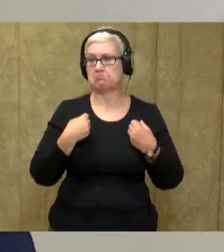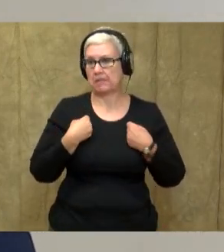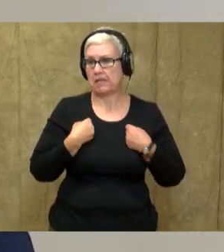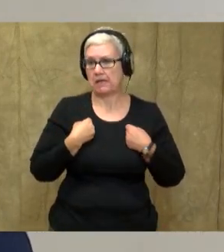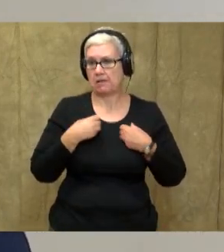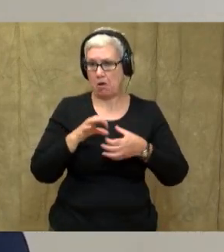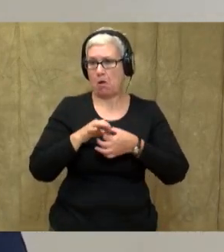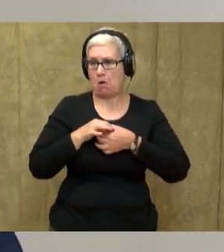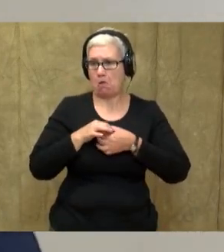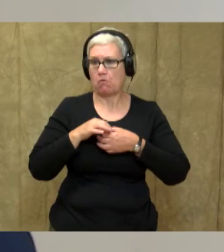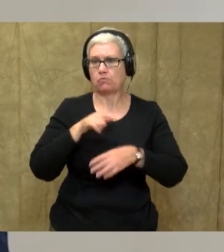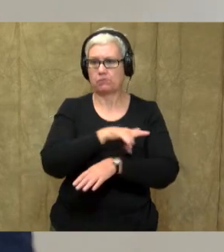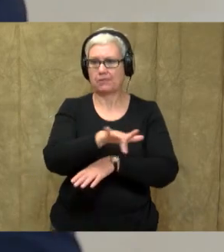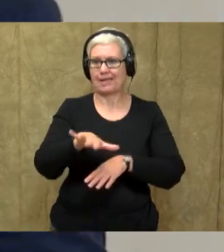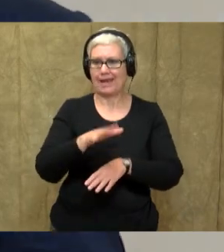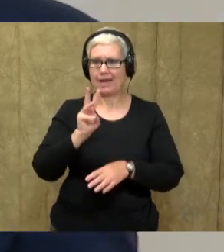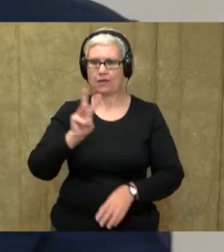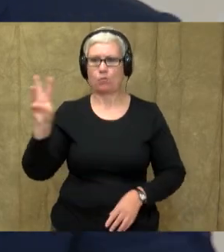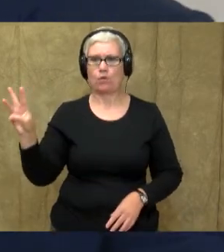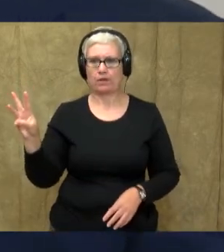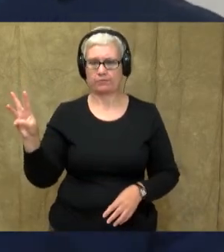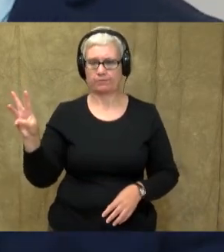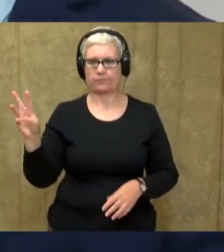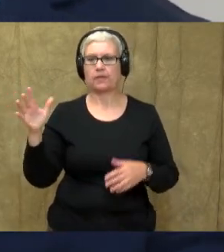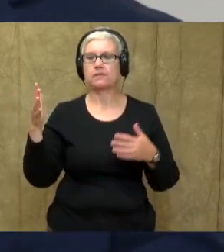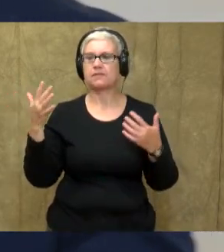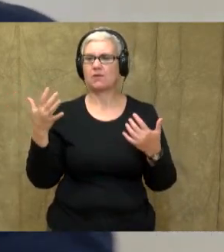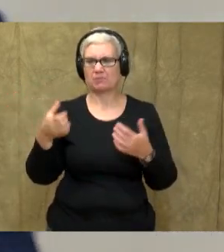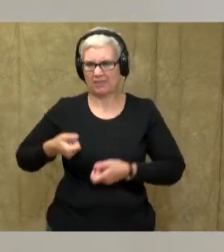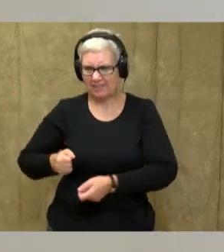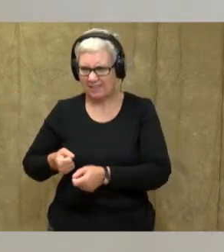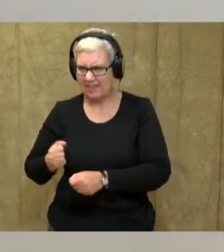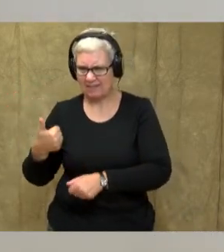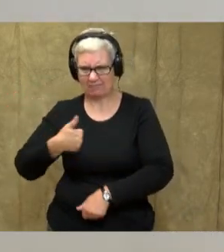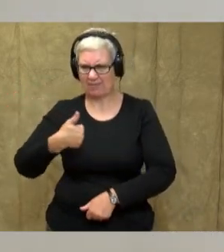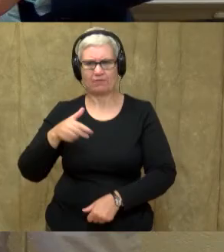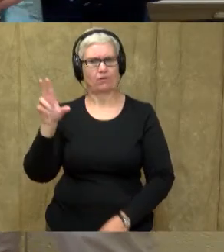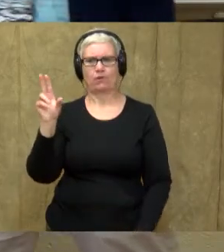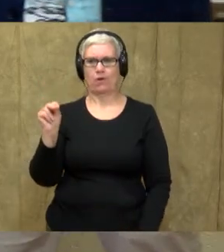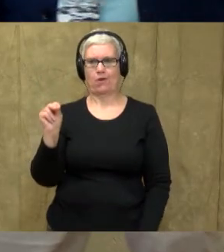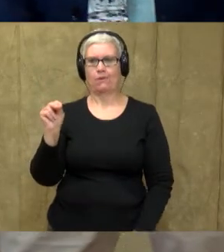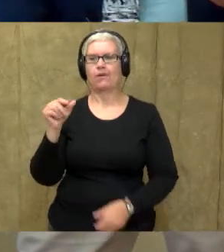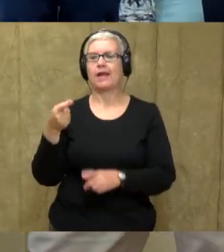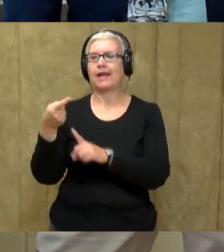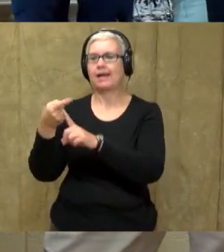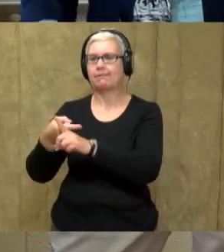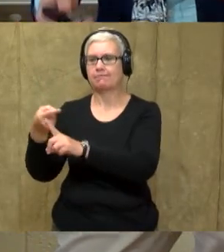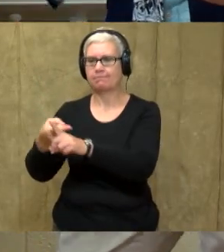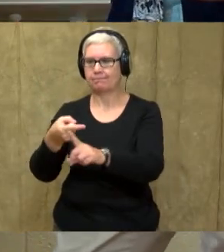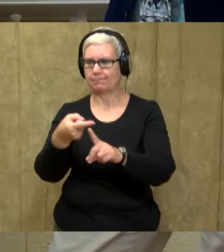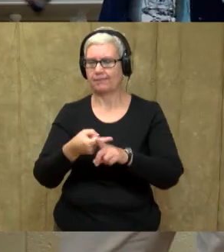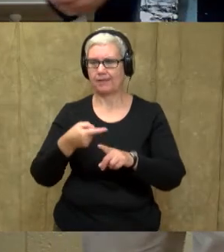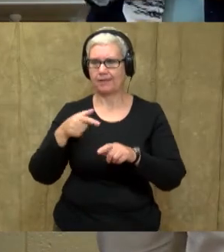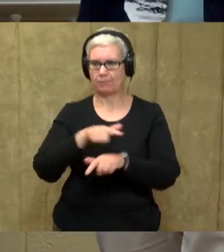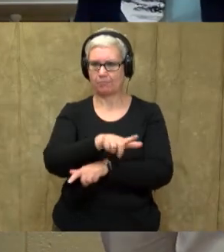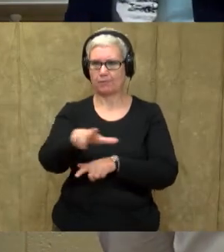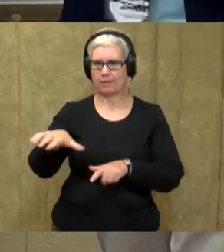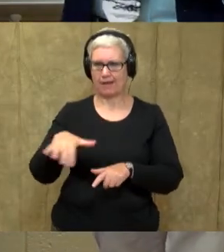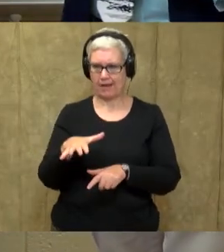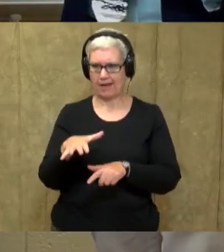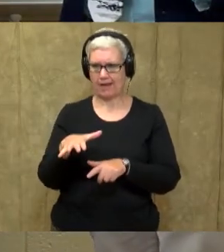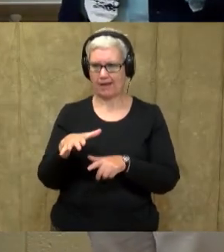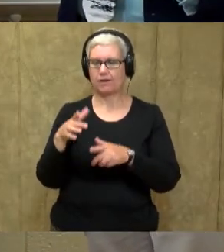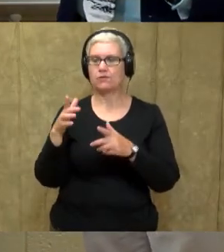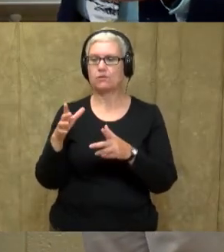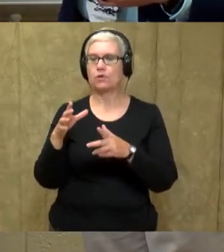the gold for himself, what he's doing is he's renting out plots on his property to prospectors who are coming. So